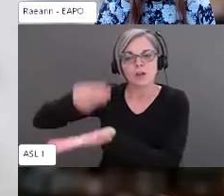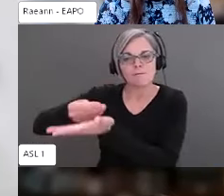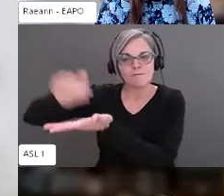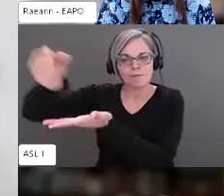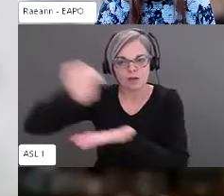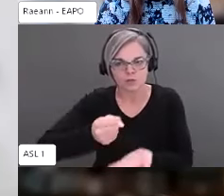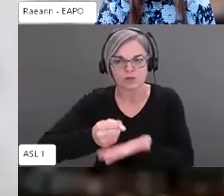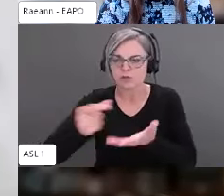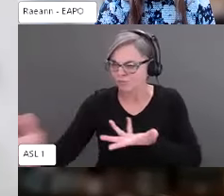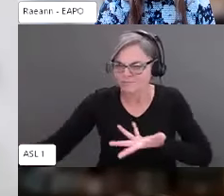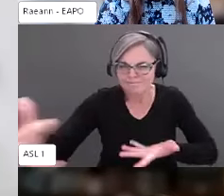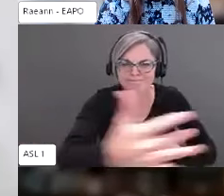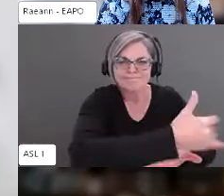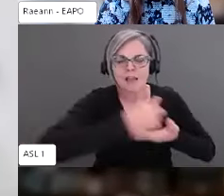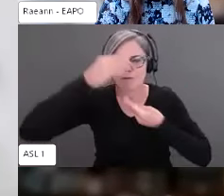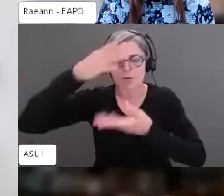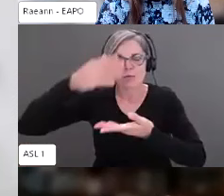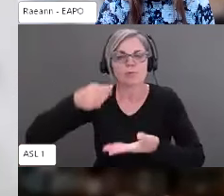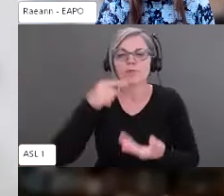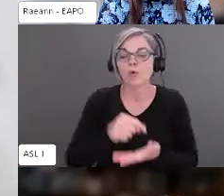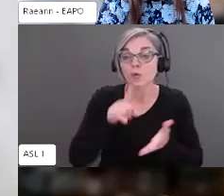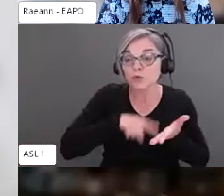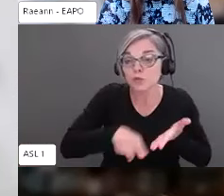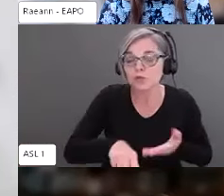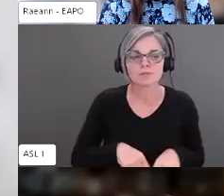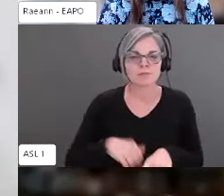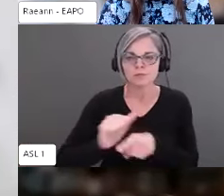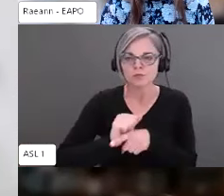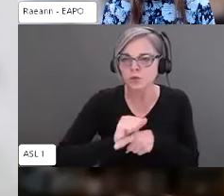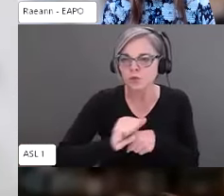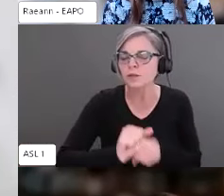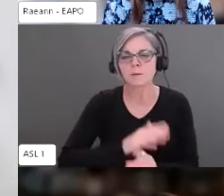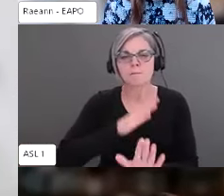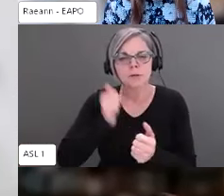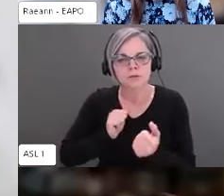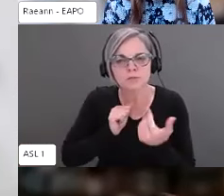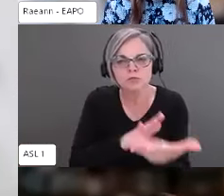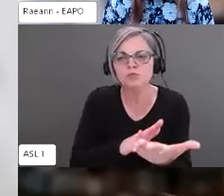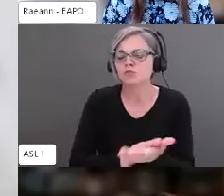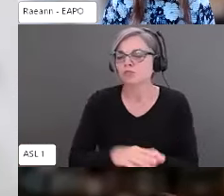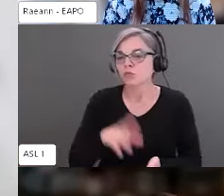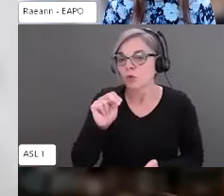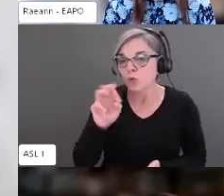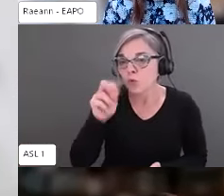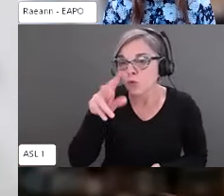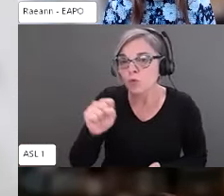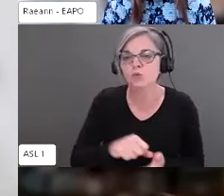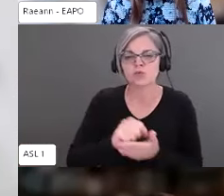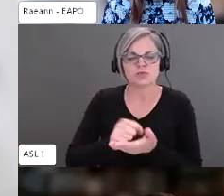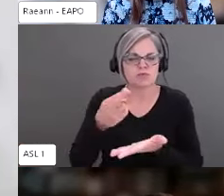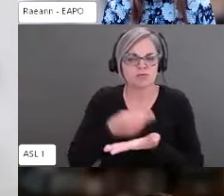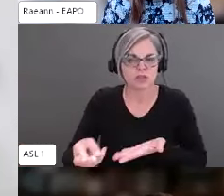research, training, best practices, news, and resources. In